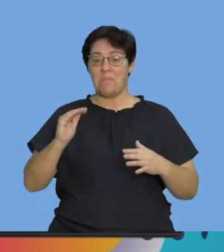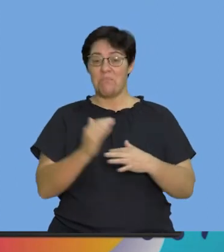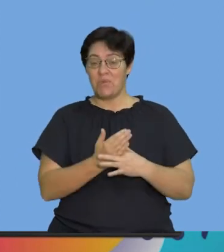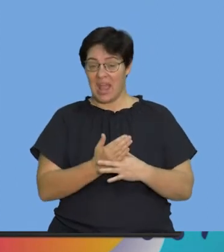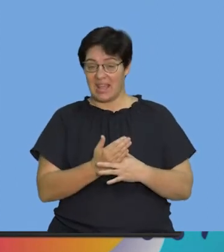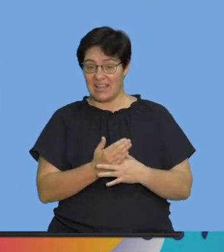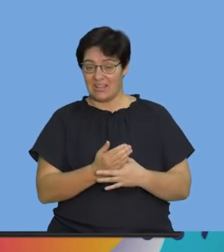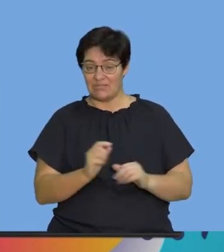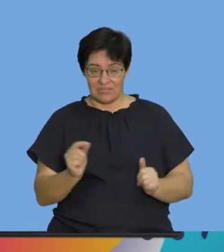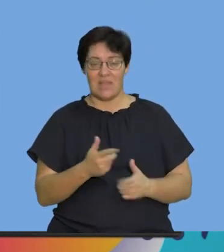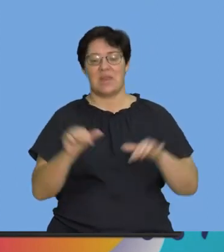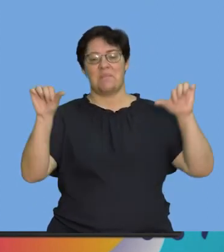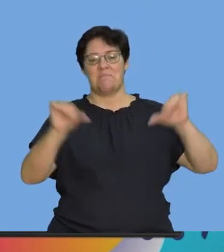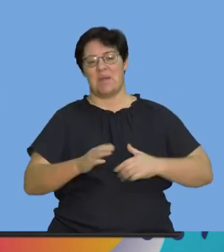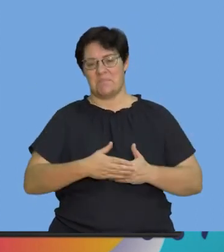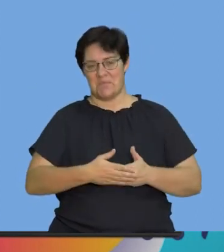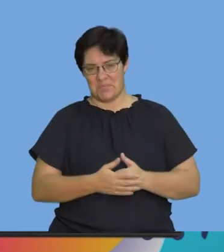back with some more.